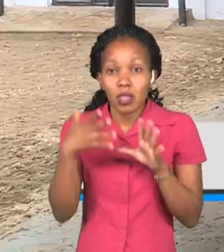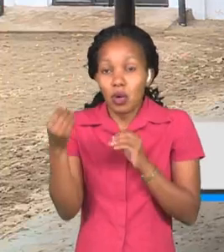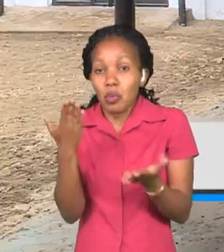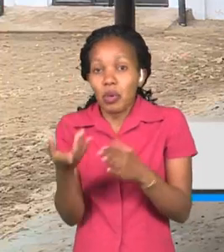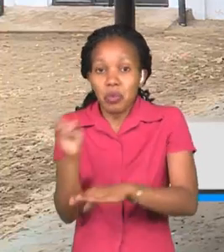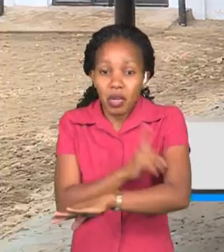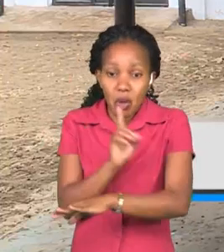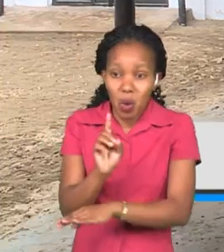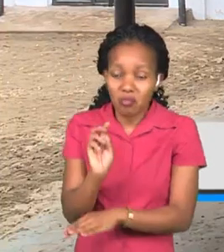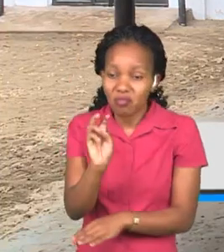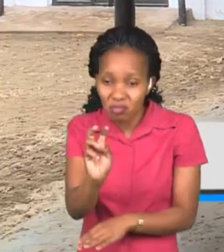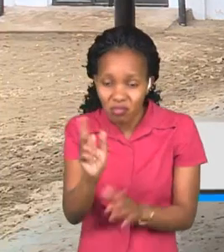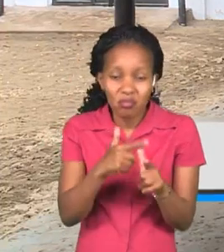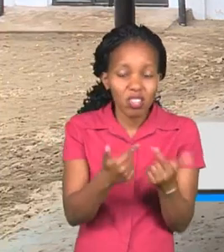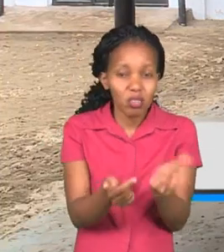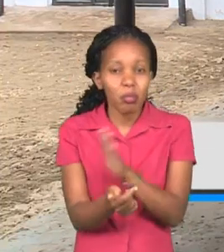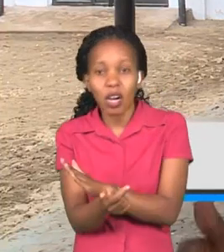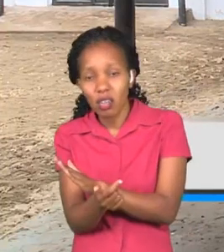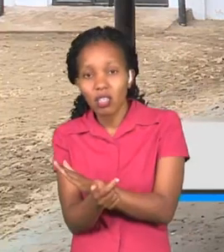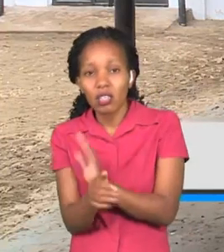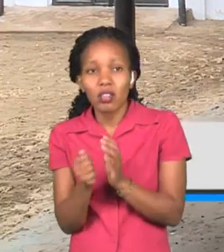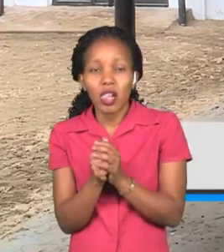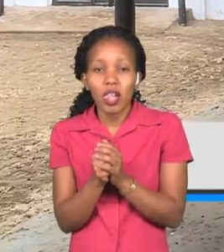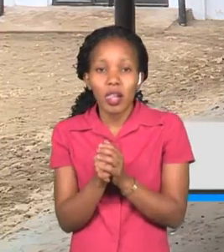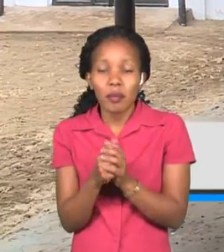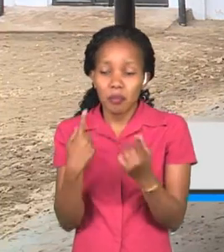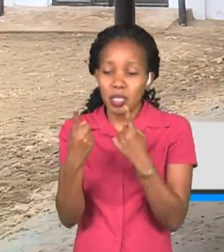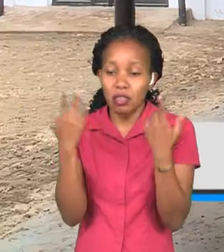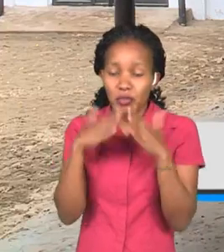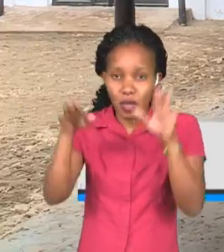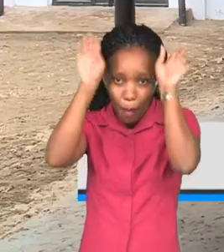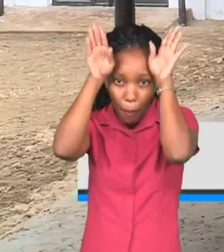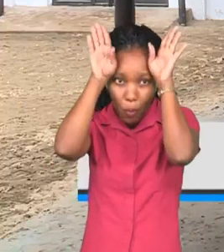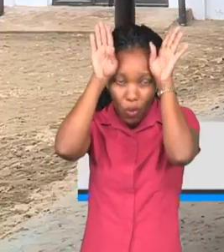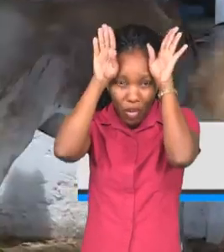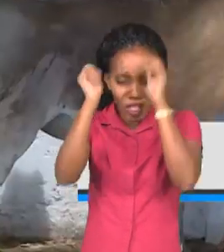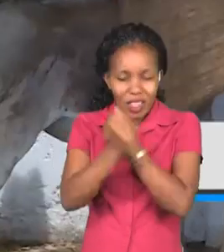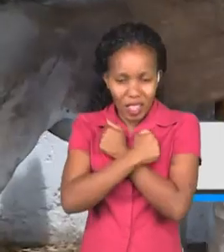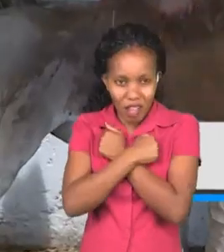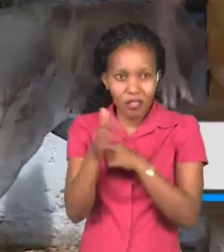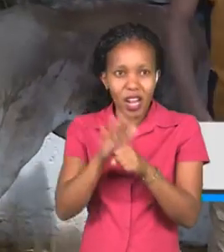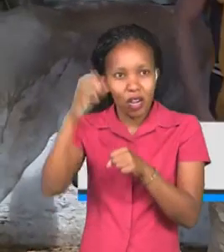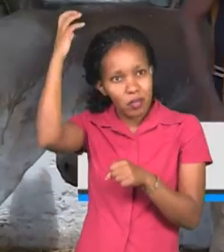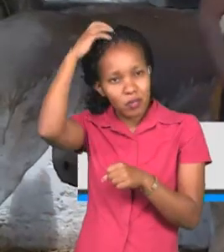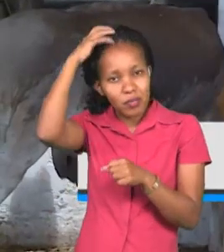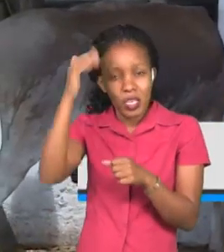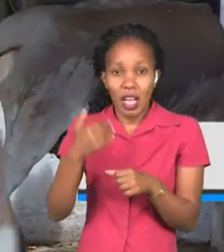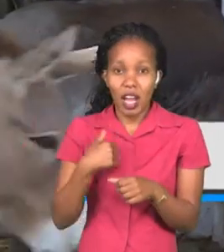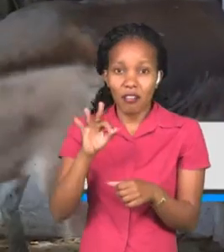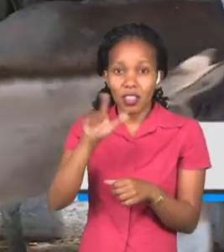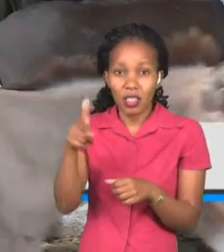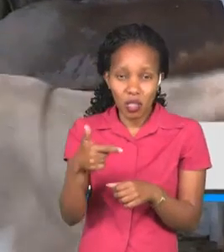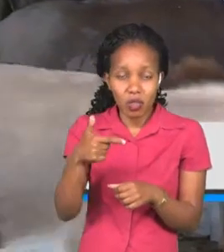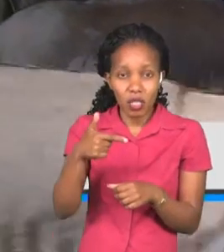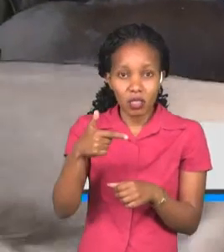moja waangalie warudi. Na kama nilivyotangulia kusema punda ndio turathi ya Lamu. With a population of about 3,000 donkeys